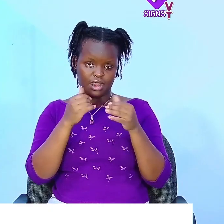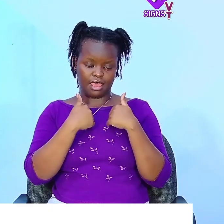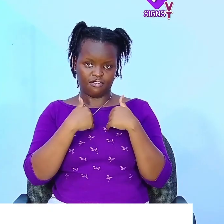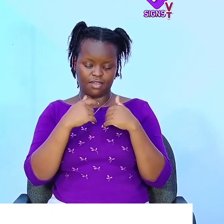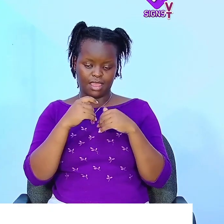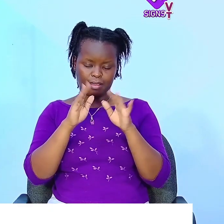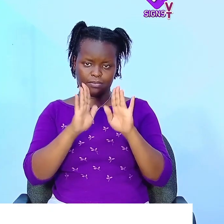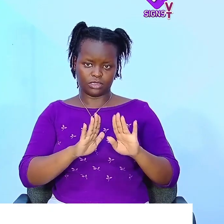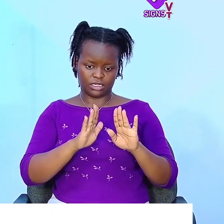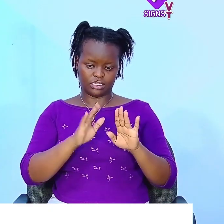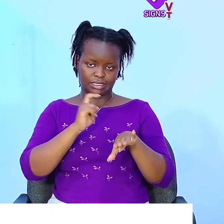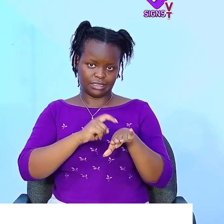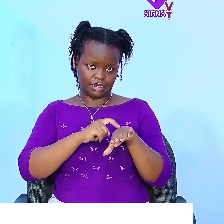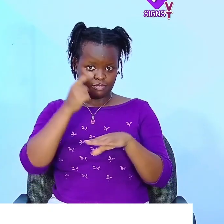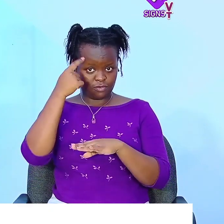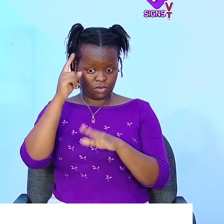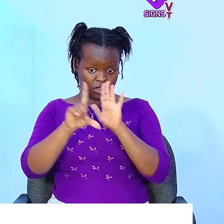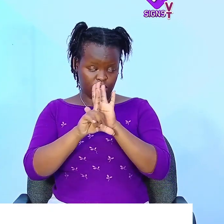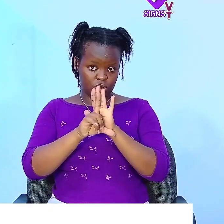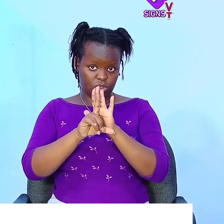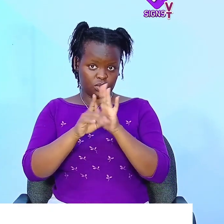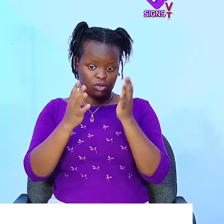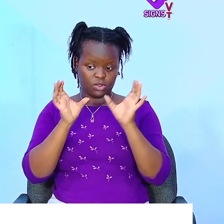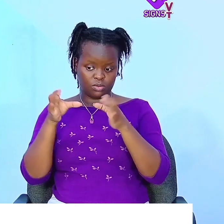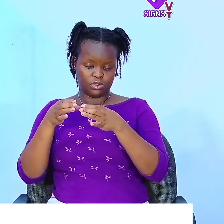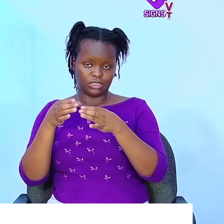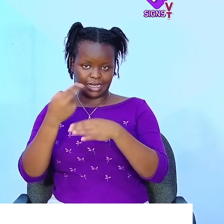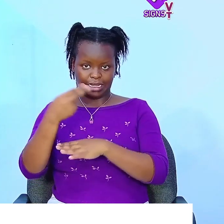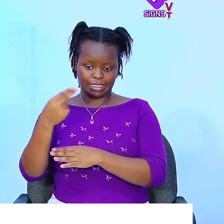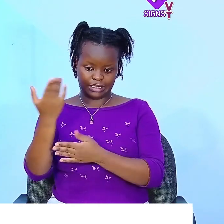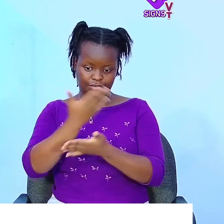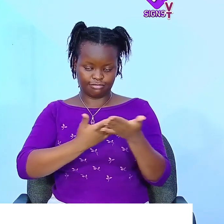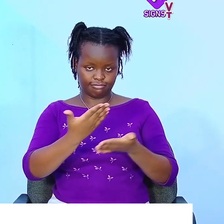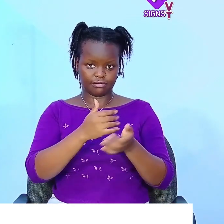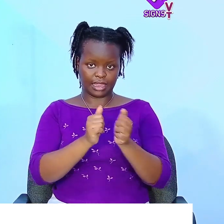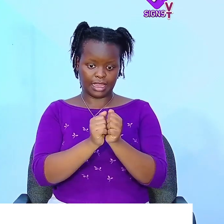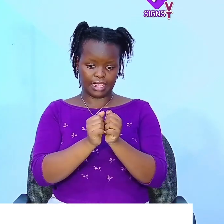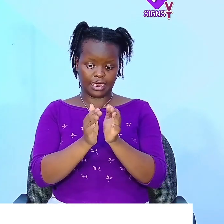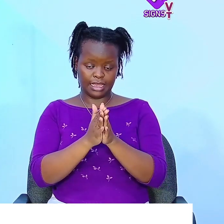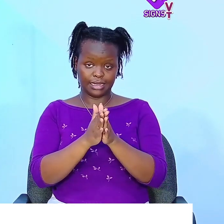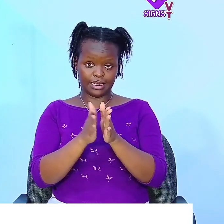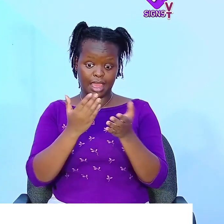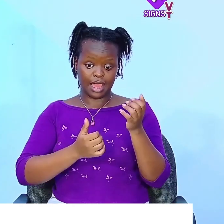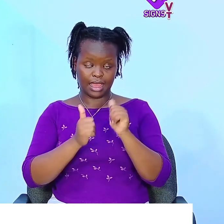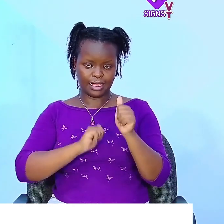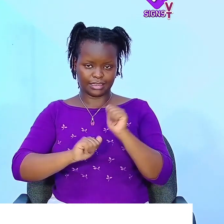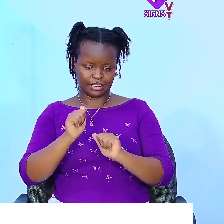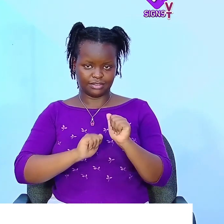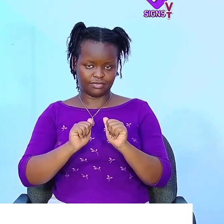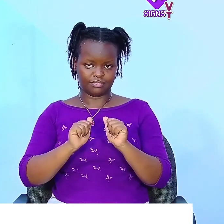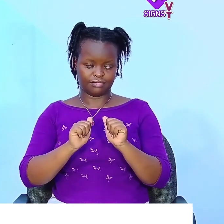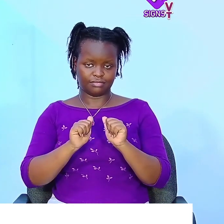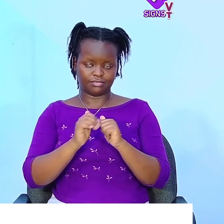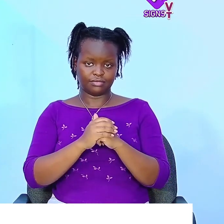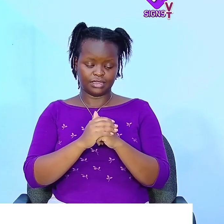for the legal community, highlighting engagement and active participation in shaping